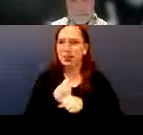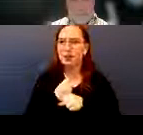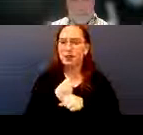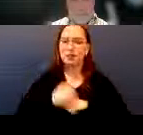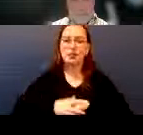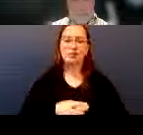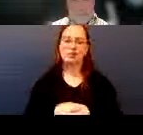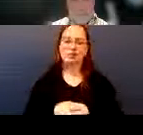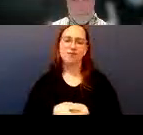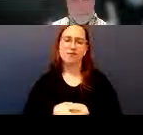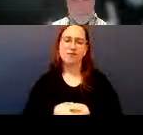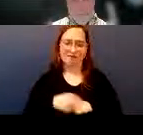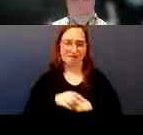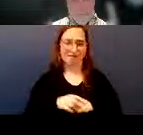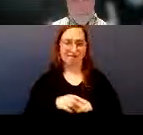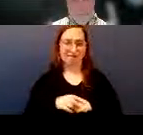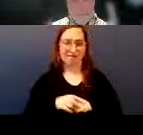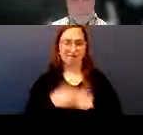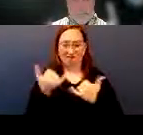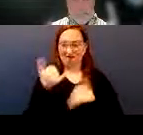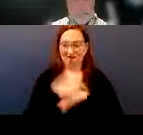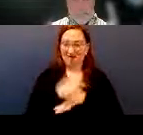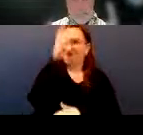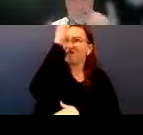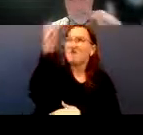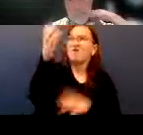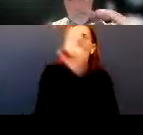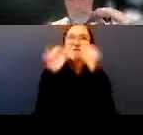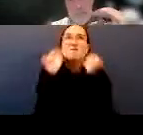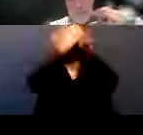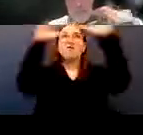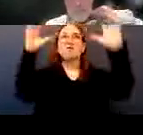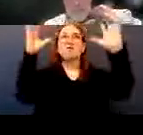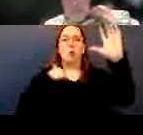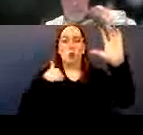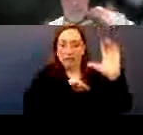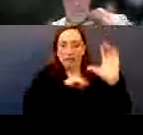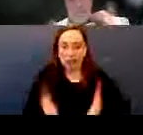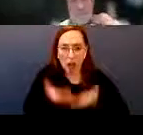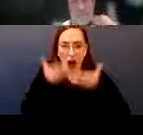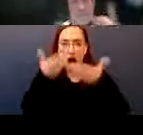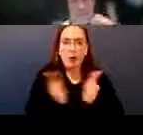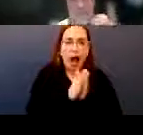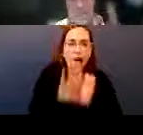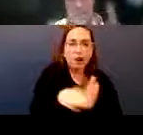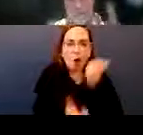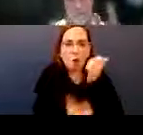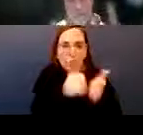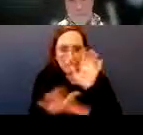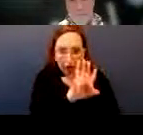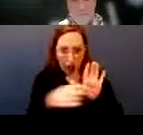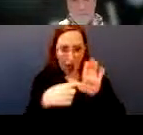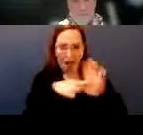the plan concepts that we present tonight, we're not asking you which one you like, and that's the one we're going to go